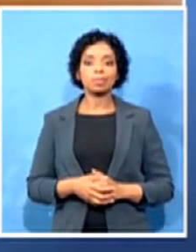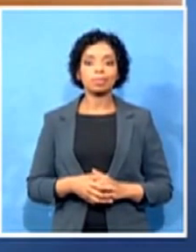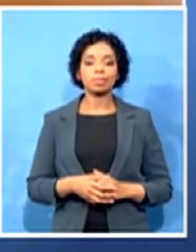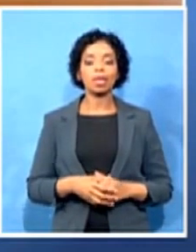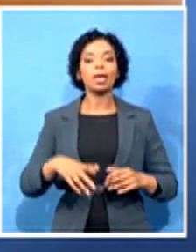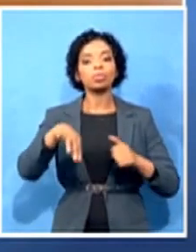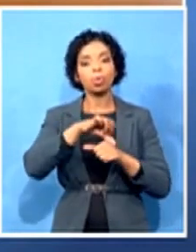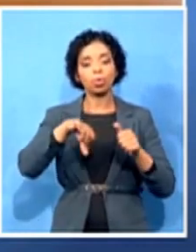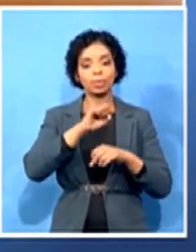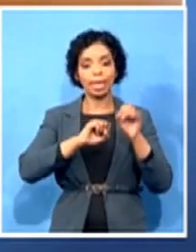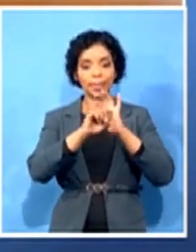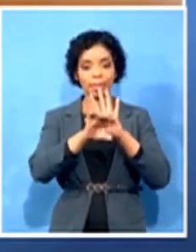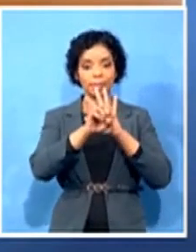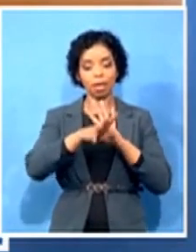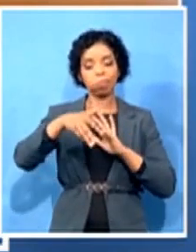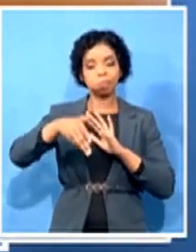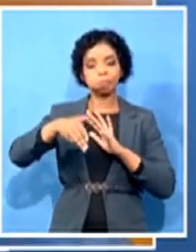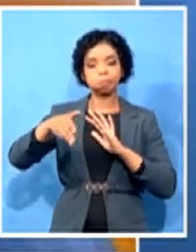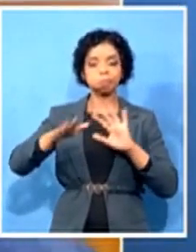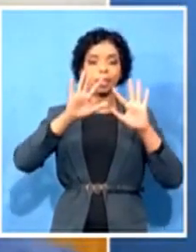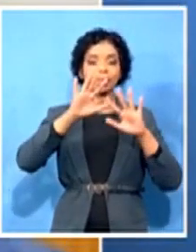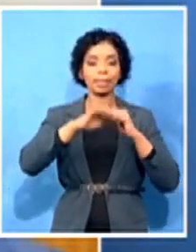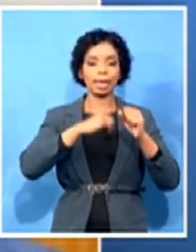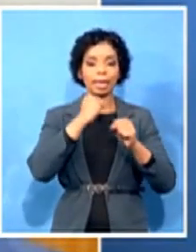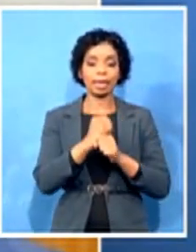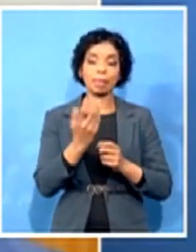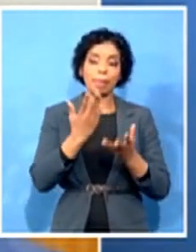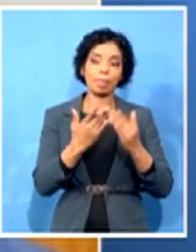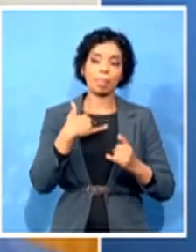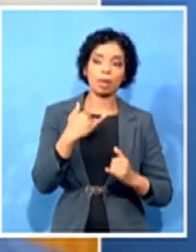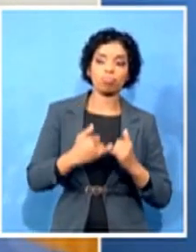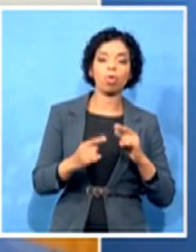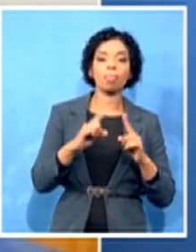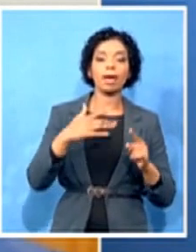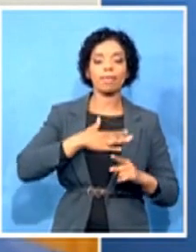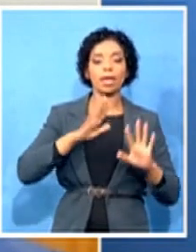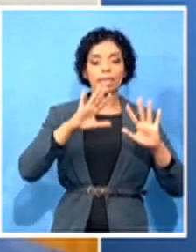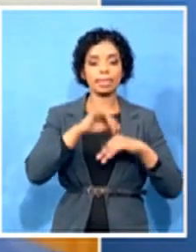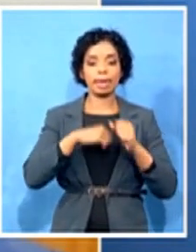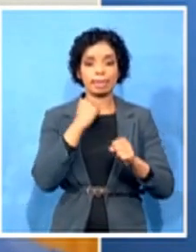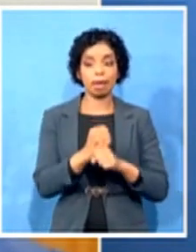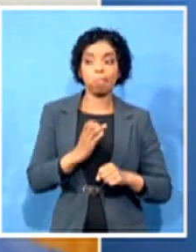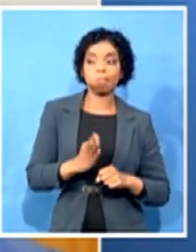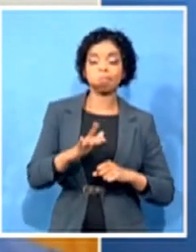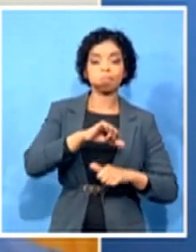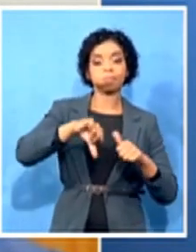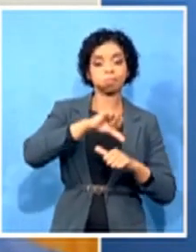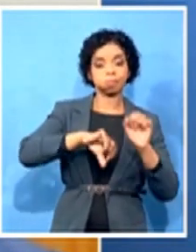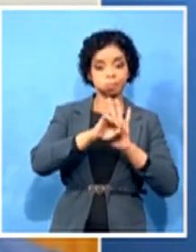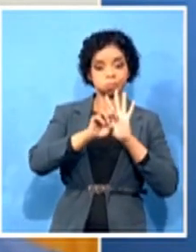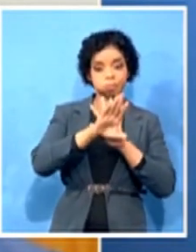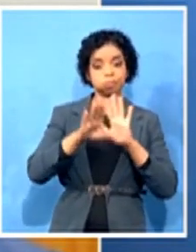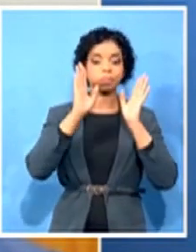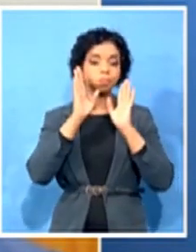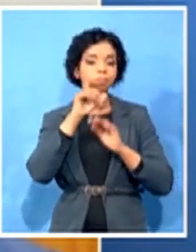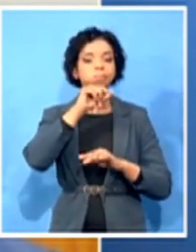if I'm not mistaken. And the problem is that we currently have a cybercrimes bill that's not yet an act. So in that, they're